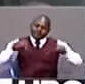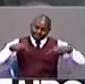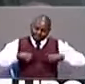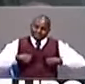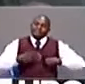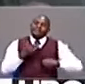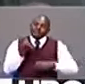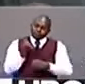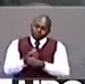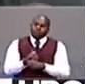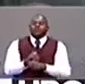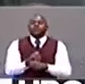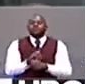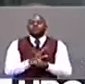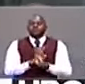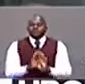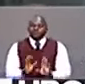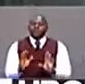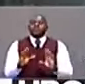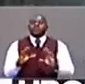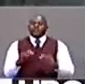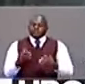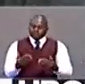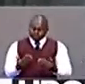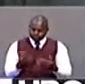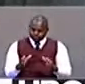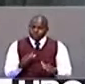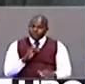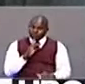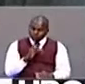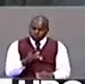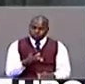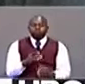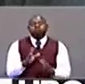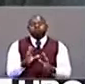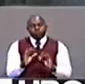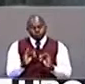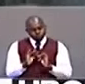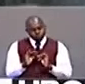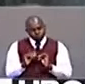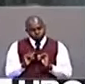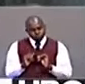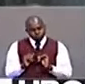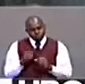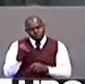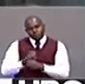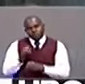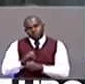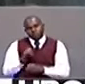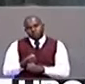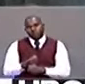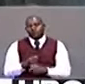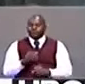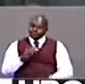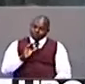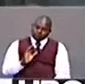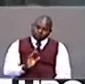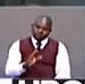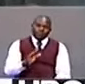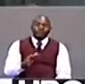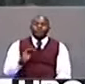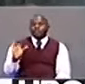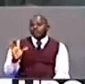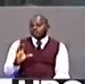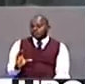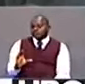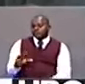we need is to work. So once we have order, they will definitely be working under the owners of the